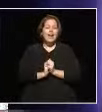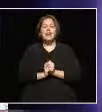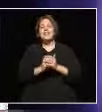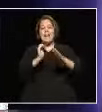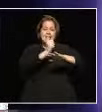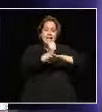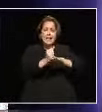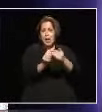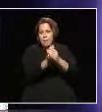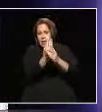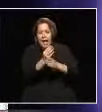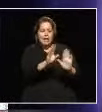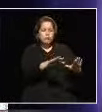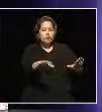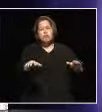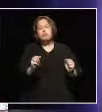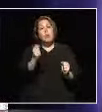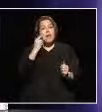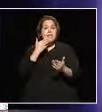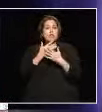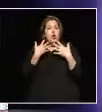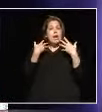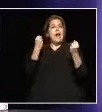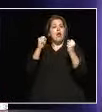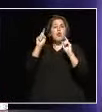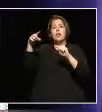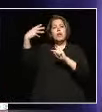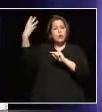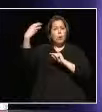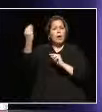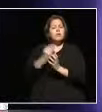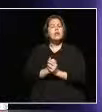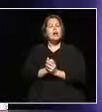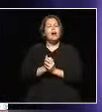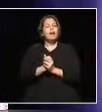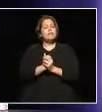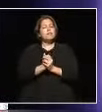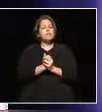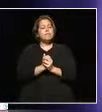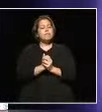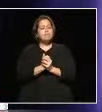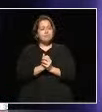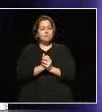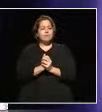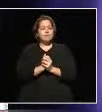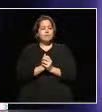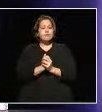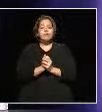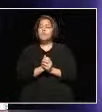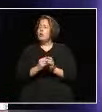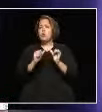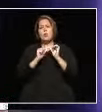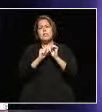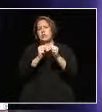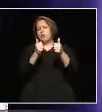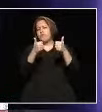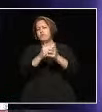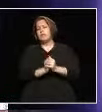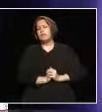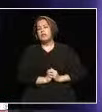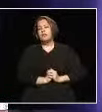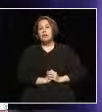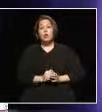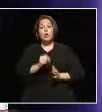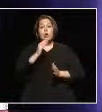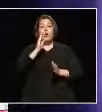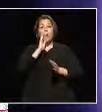And anyway, I think that's good and healthy to be outside and doing those sort of things. So keep it up. We will